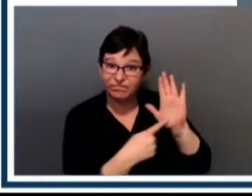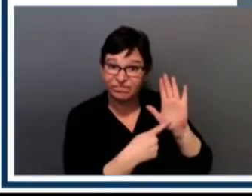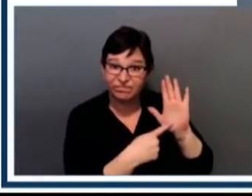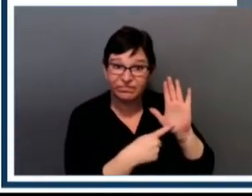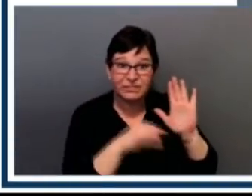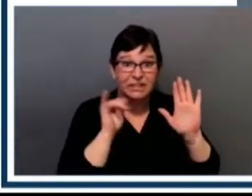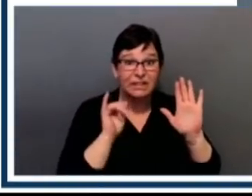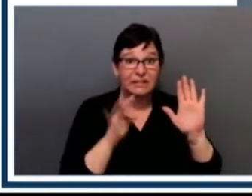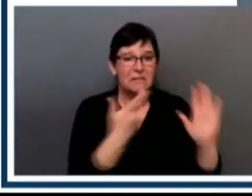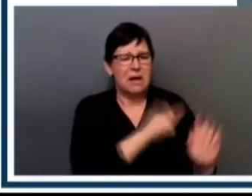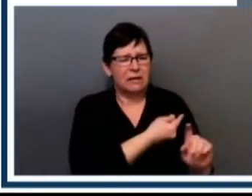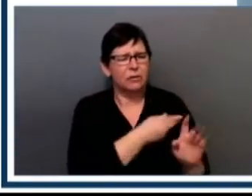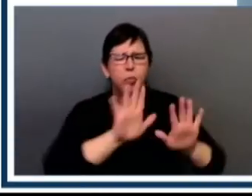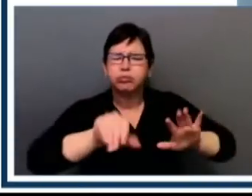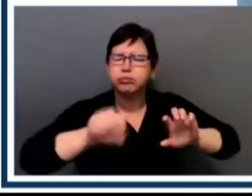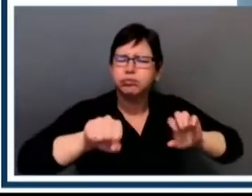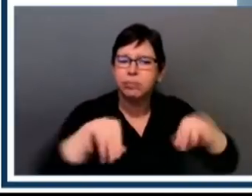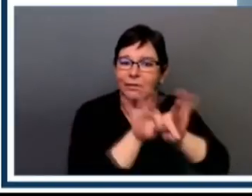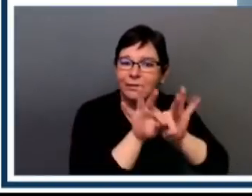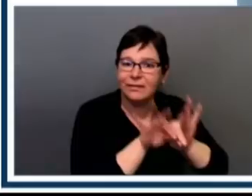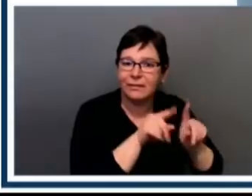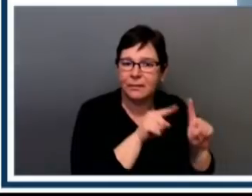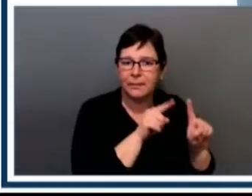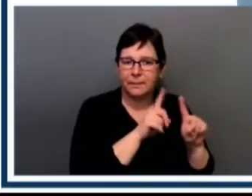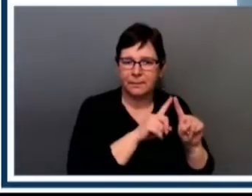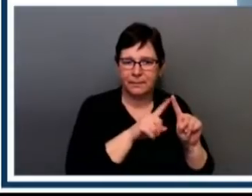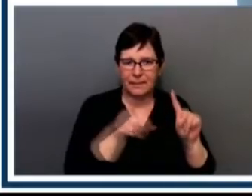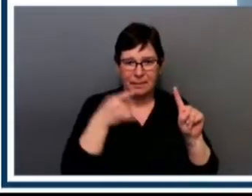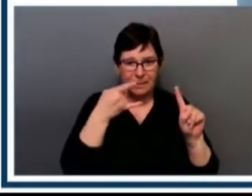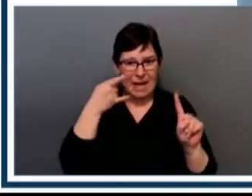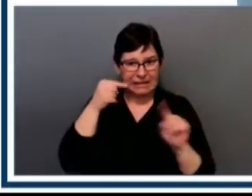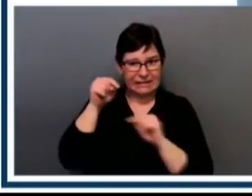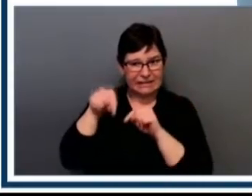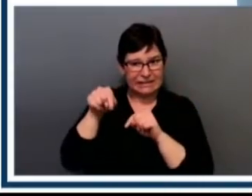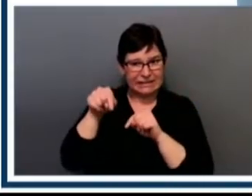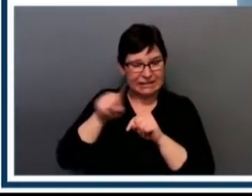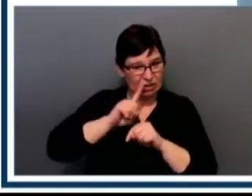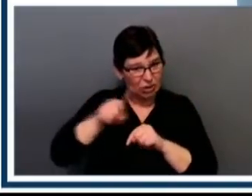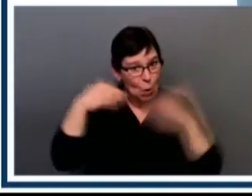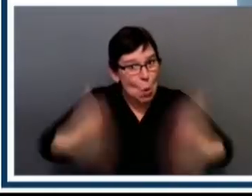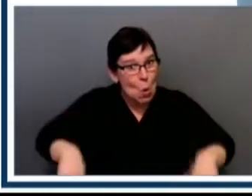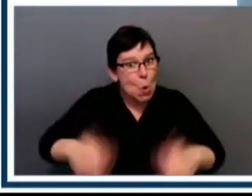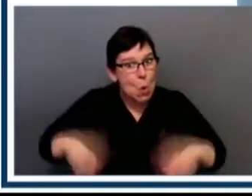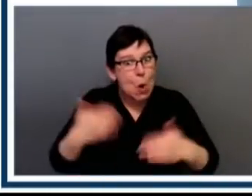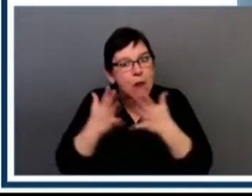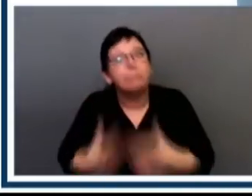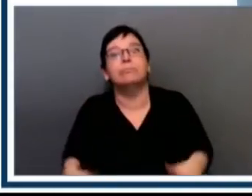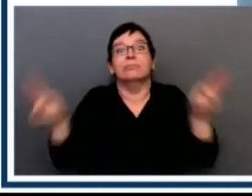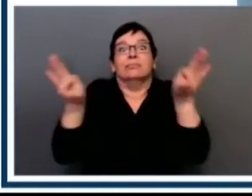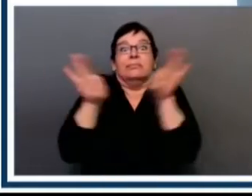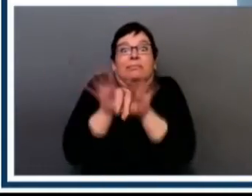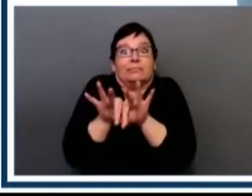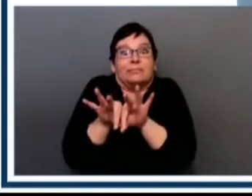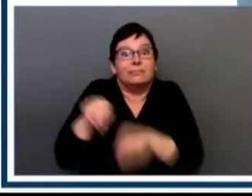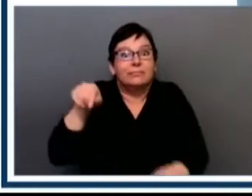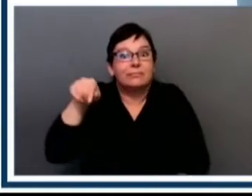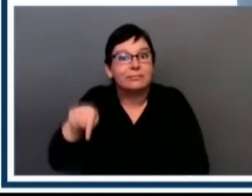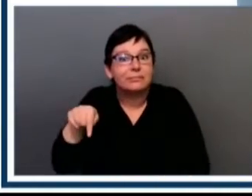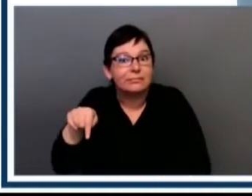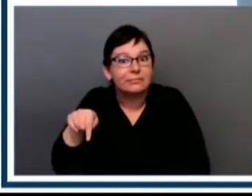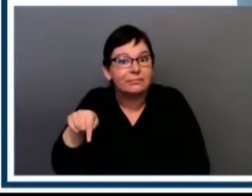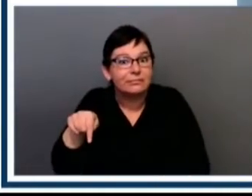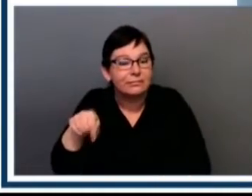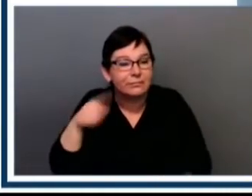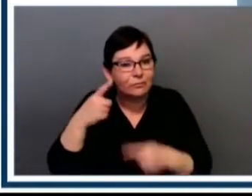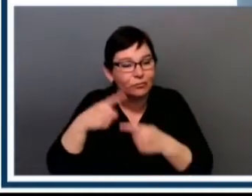virus? Masks have been, there's no one thing that's been it up. Masks have been very important, but again, you may have heard me